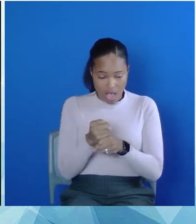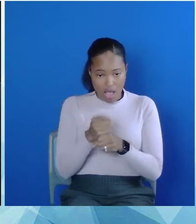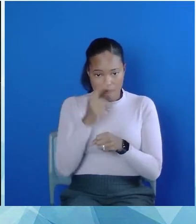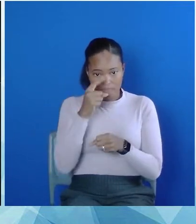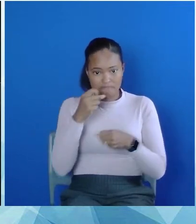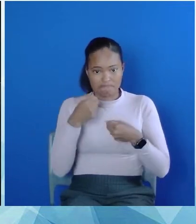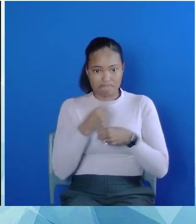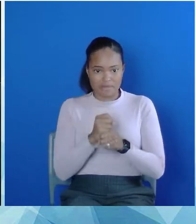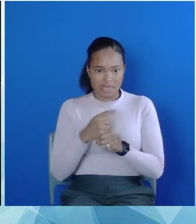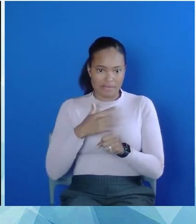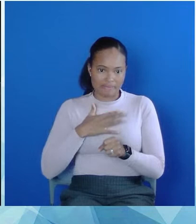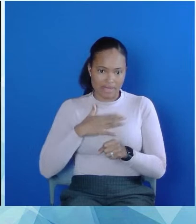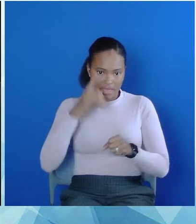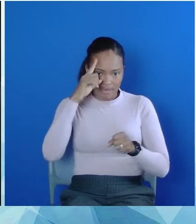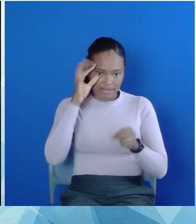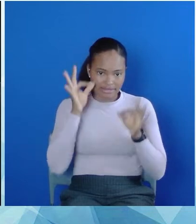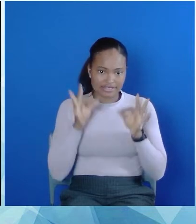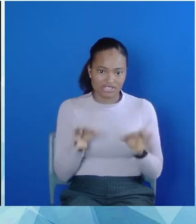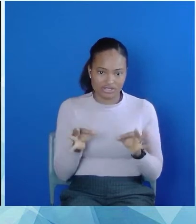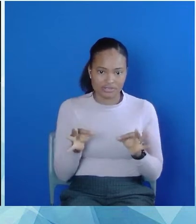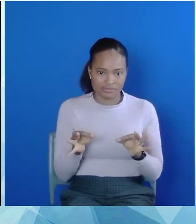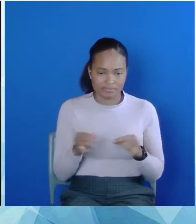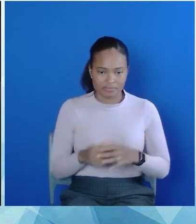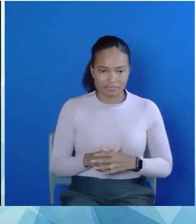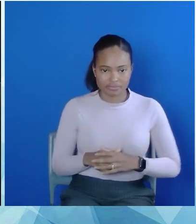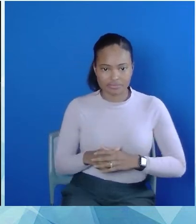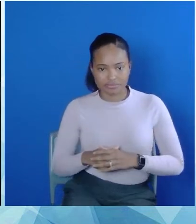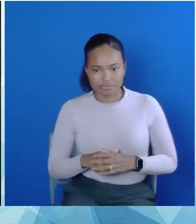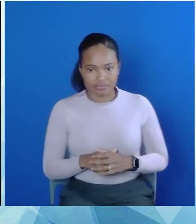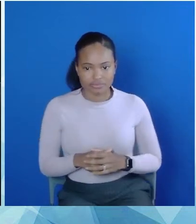before I made that recommendation.